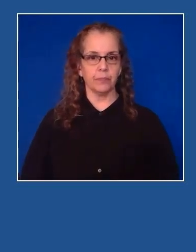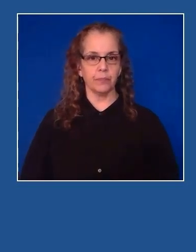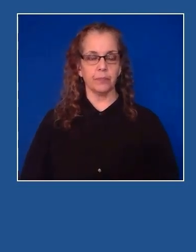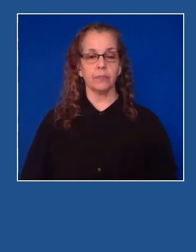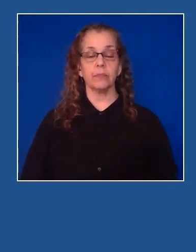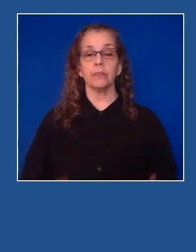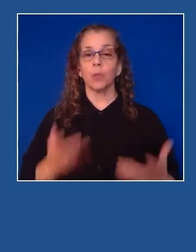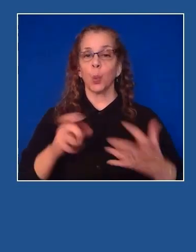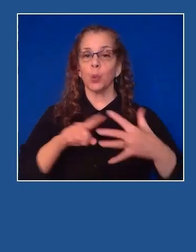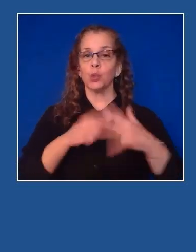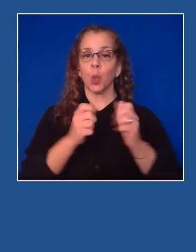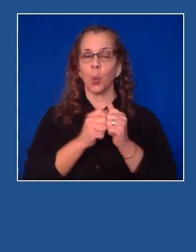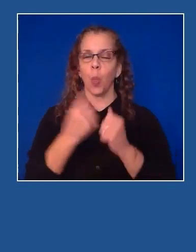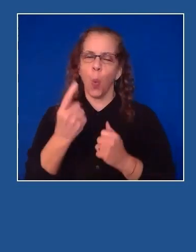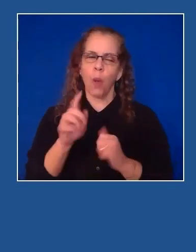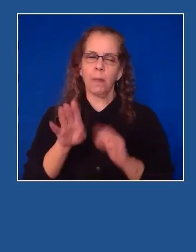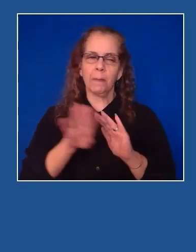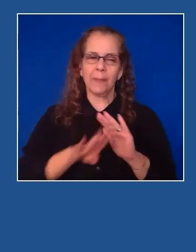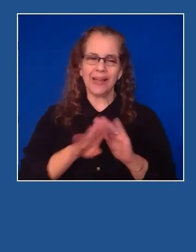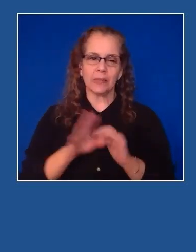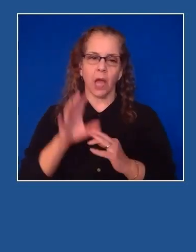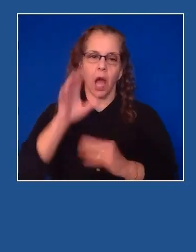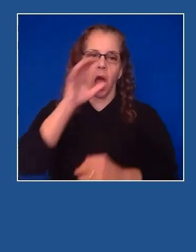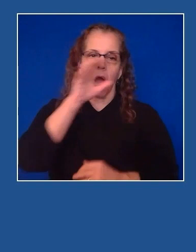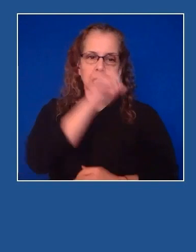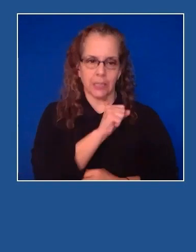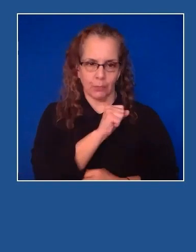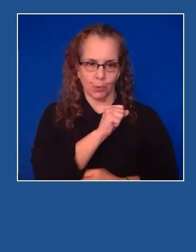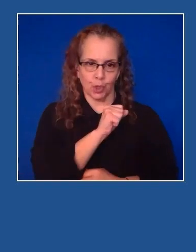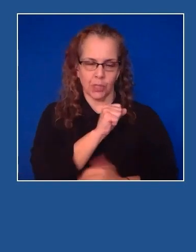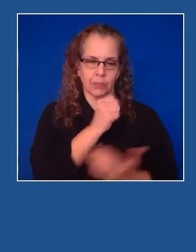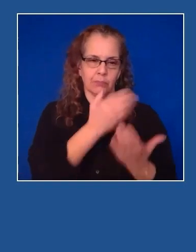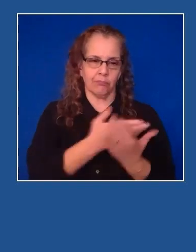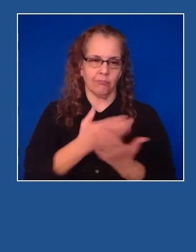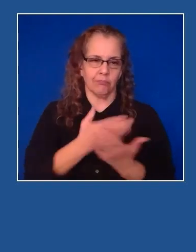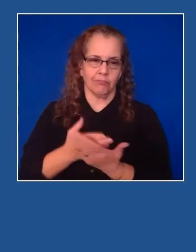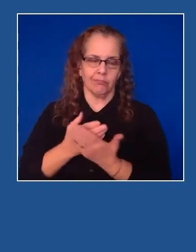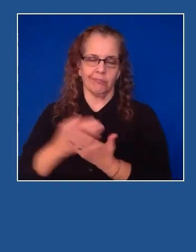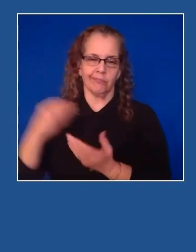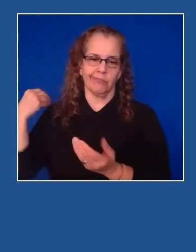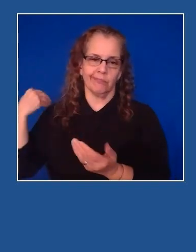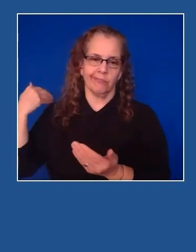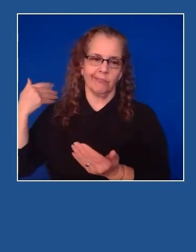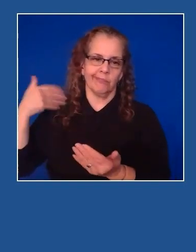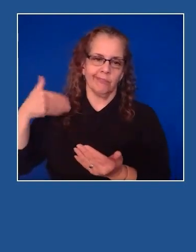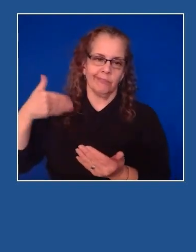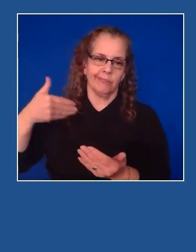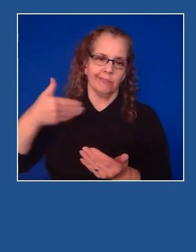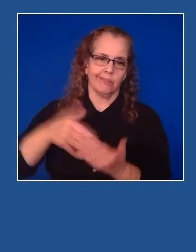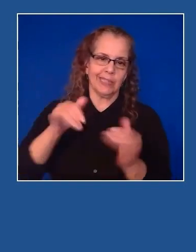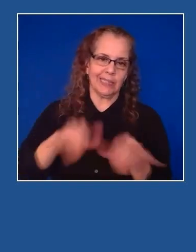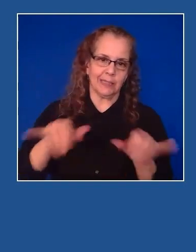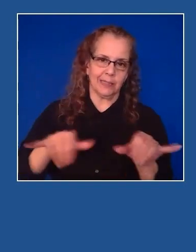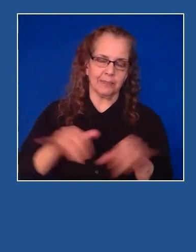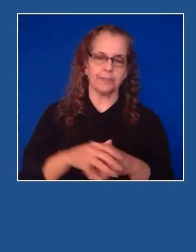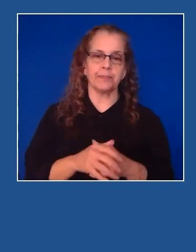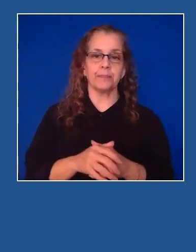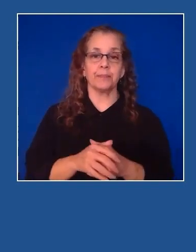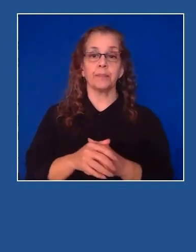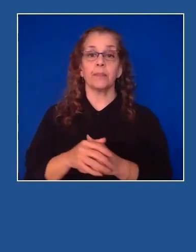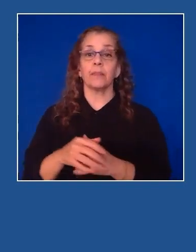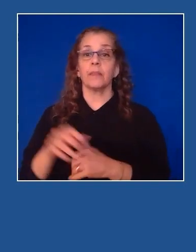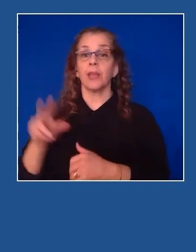one basic assumption, which has been held up by data over and over again, which is number one, suicidality and